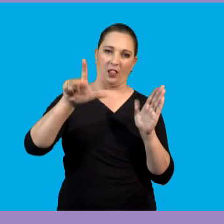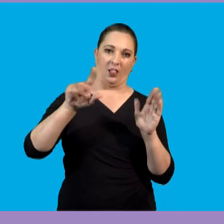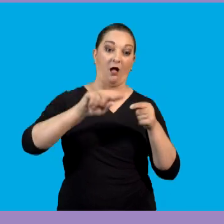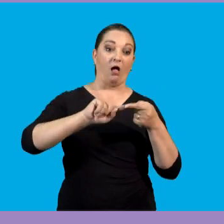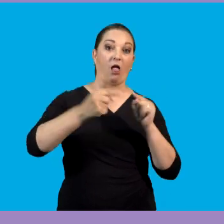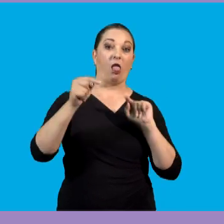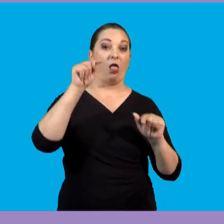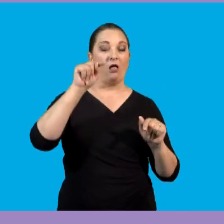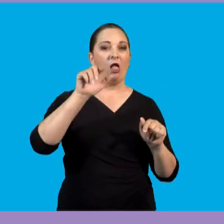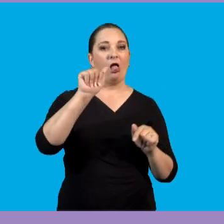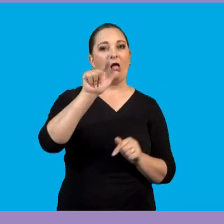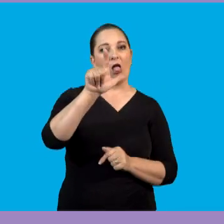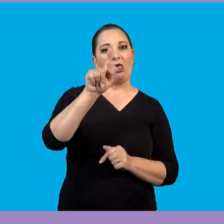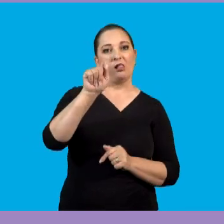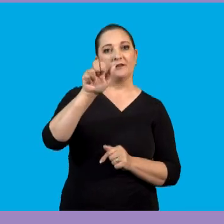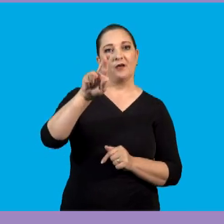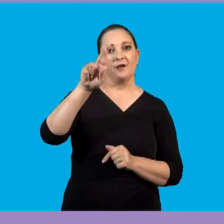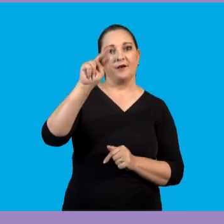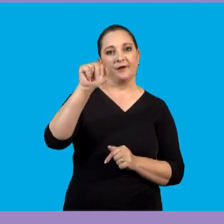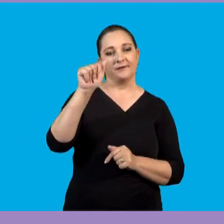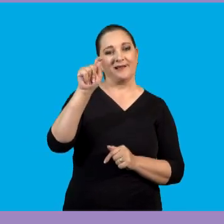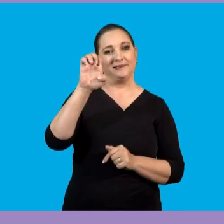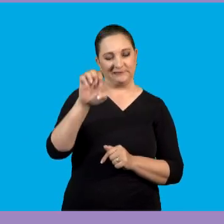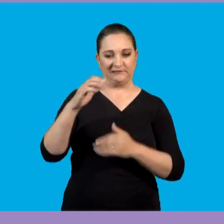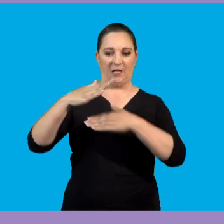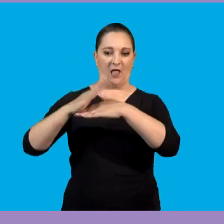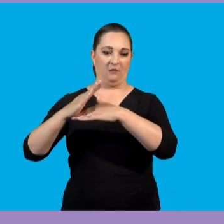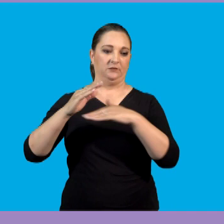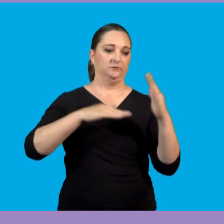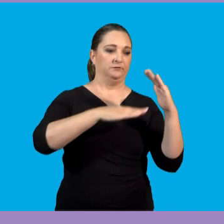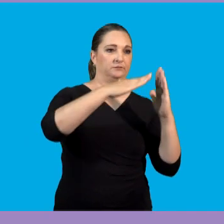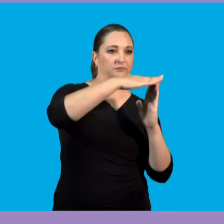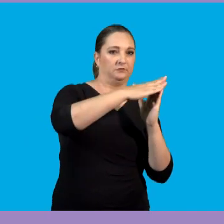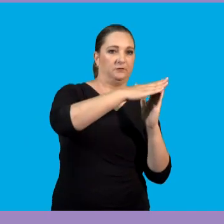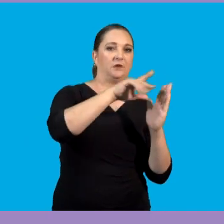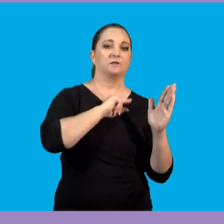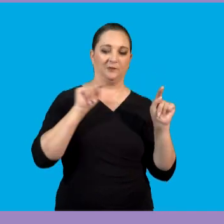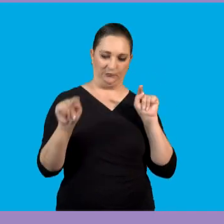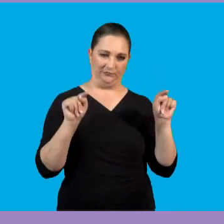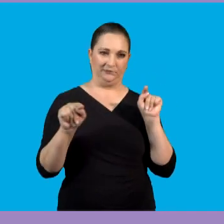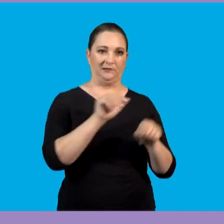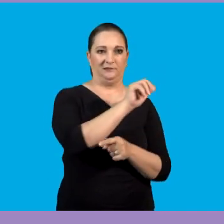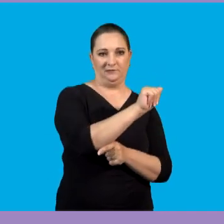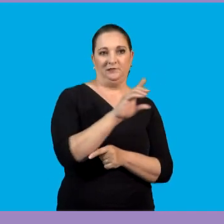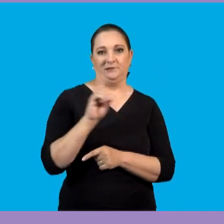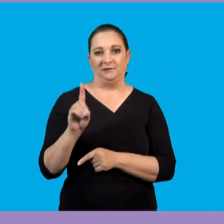angles as we have shown there. So that means that angle D is equals to angle